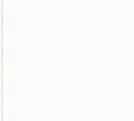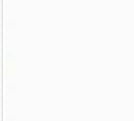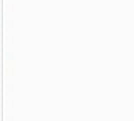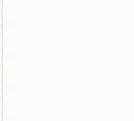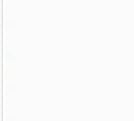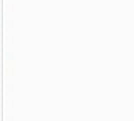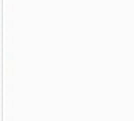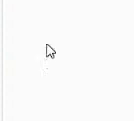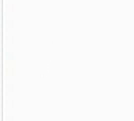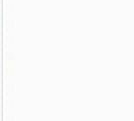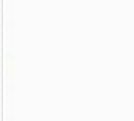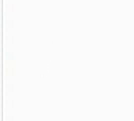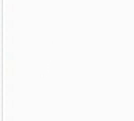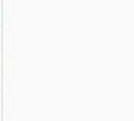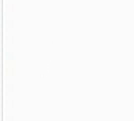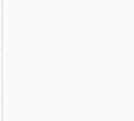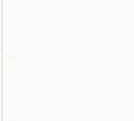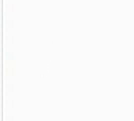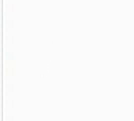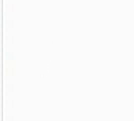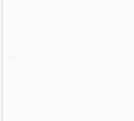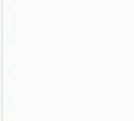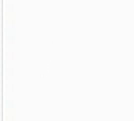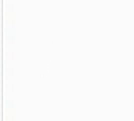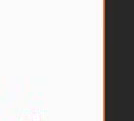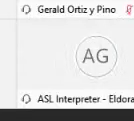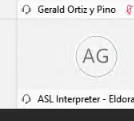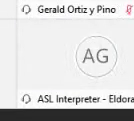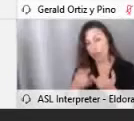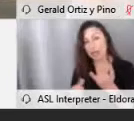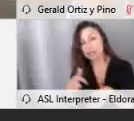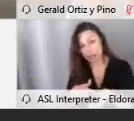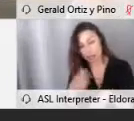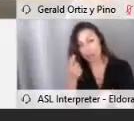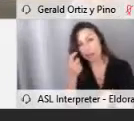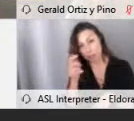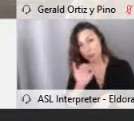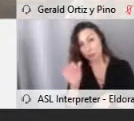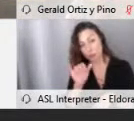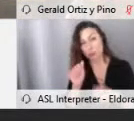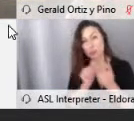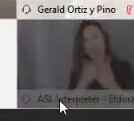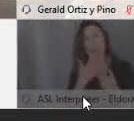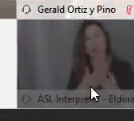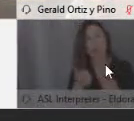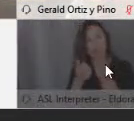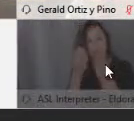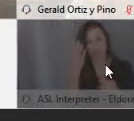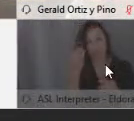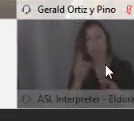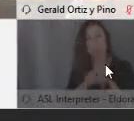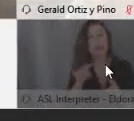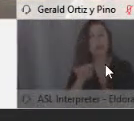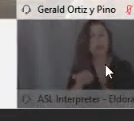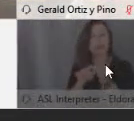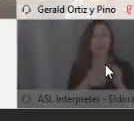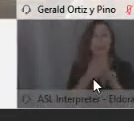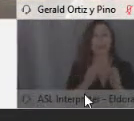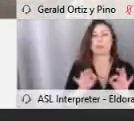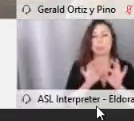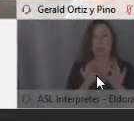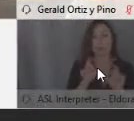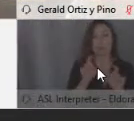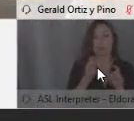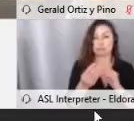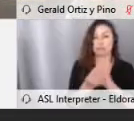of all the things we're going to show you today, and we showed it to you last time too, a little with older data, this might be the most important slide